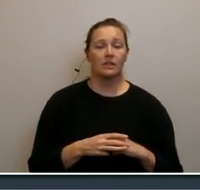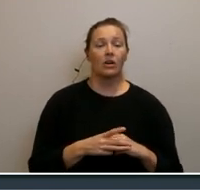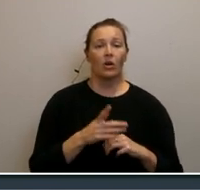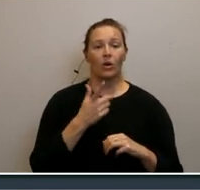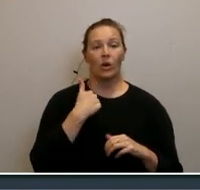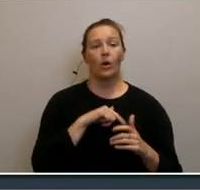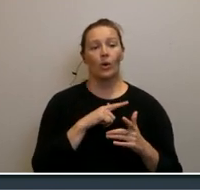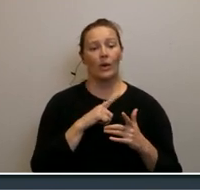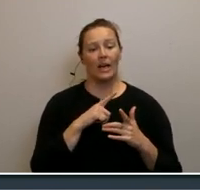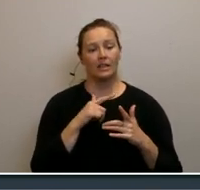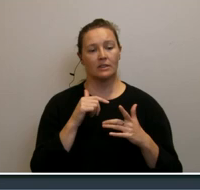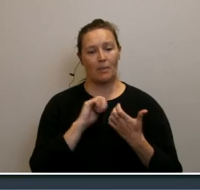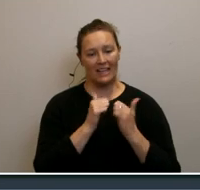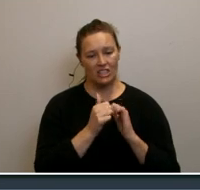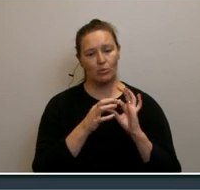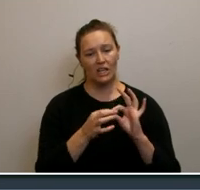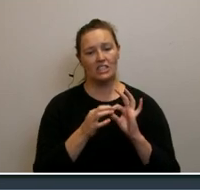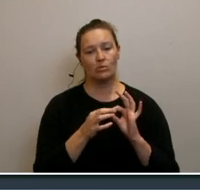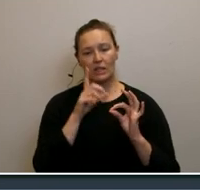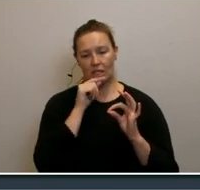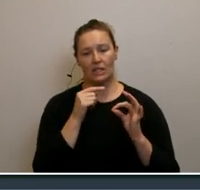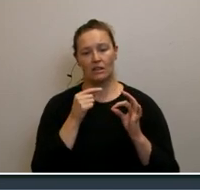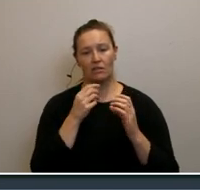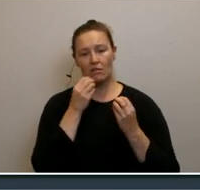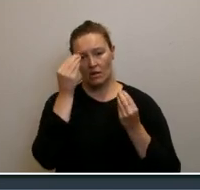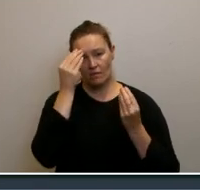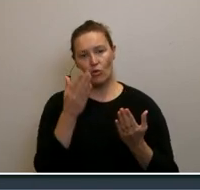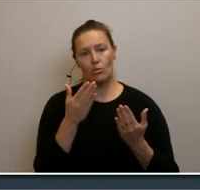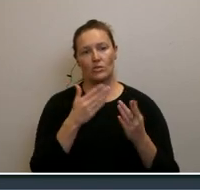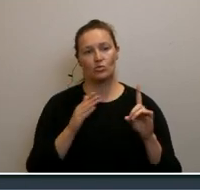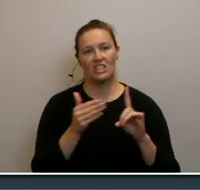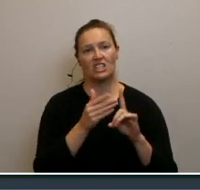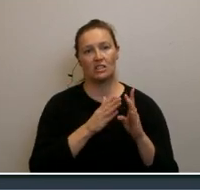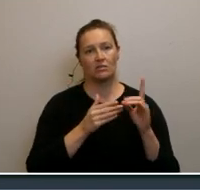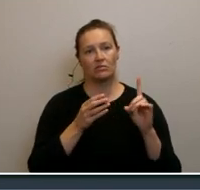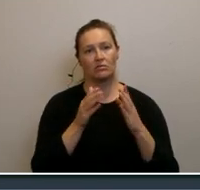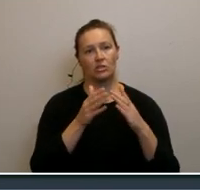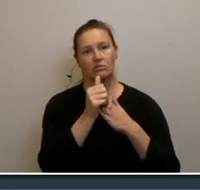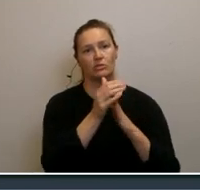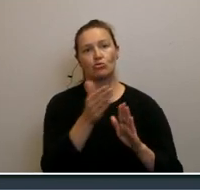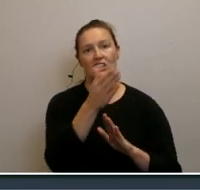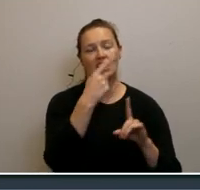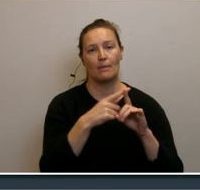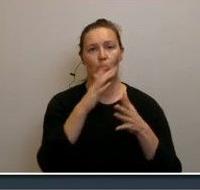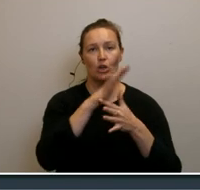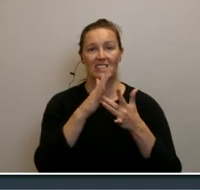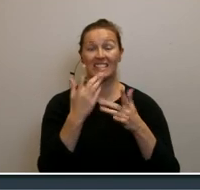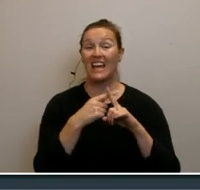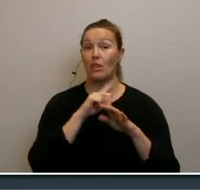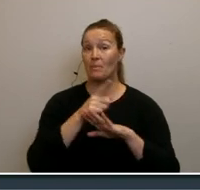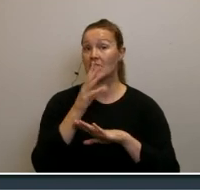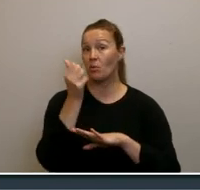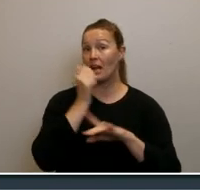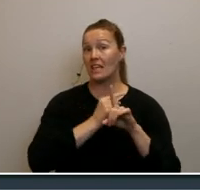the partnership relationship to inform the direction and strategic priorities. And as I said, we note the minutes of last week's Māori